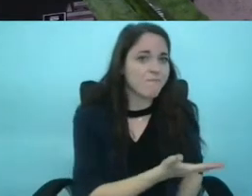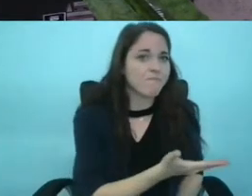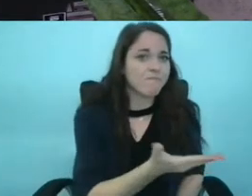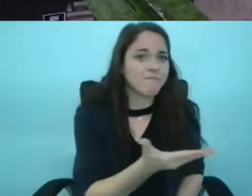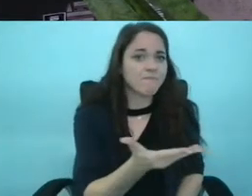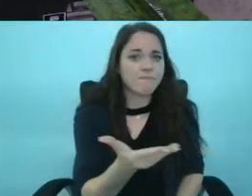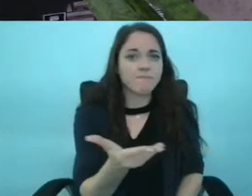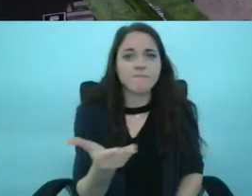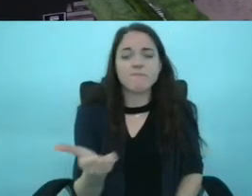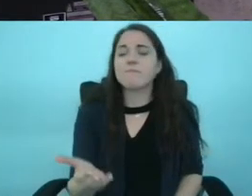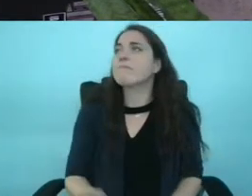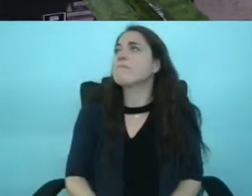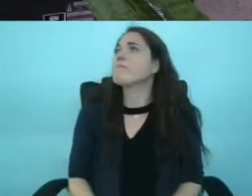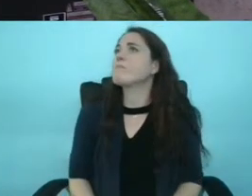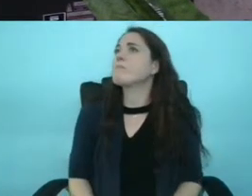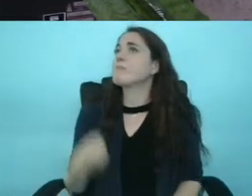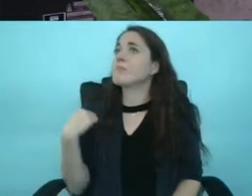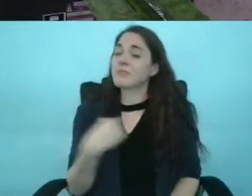debtors.